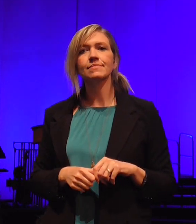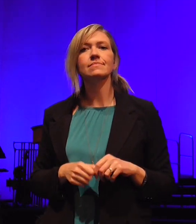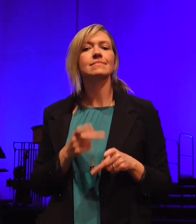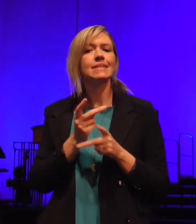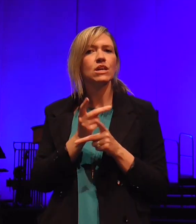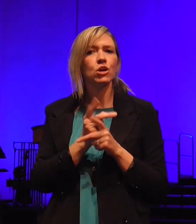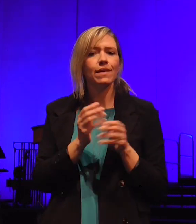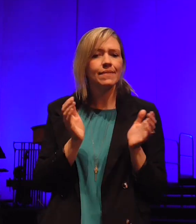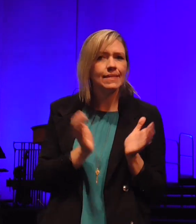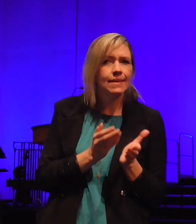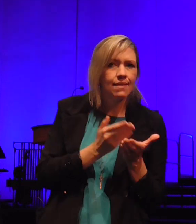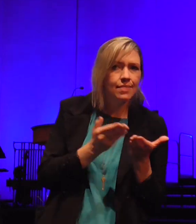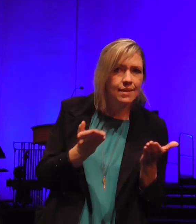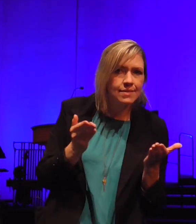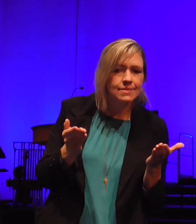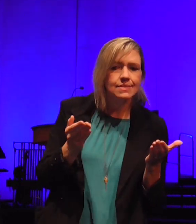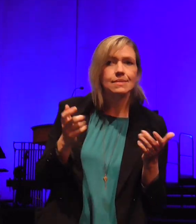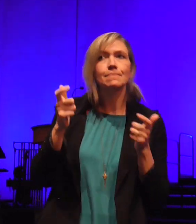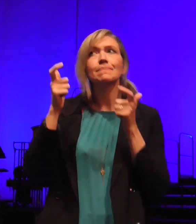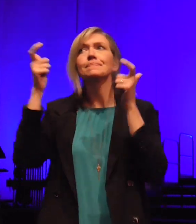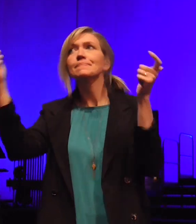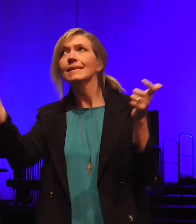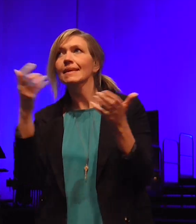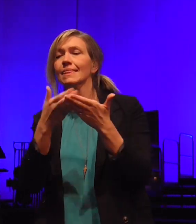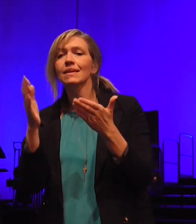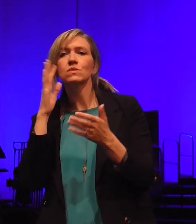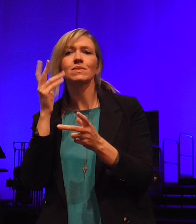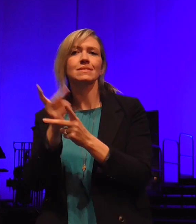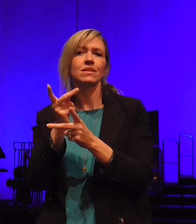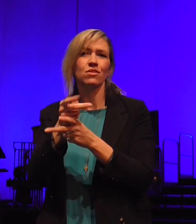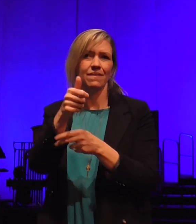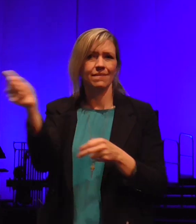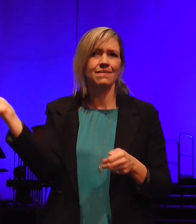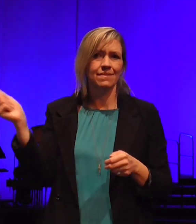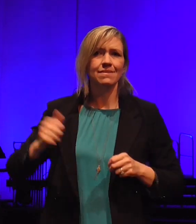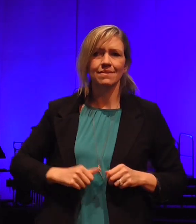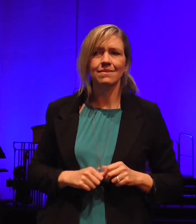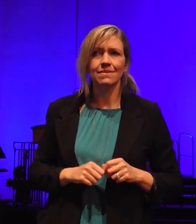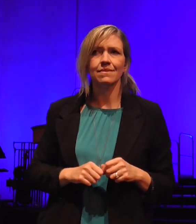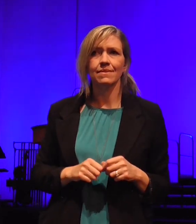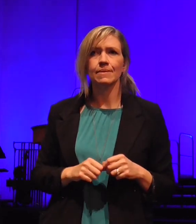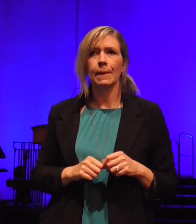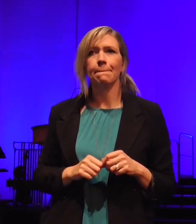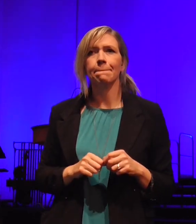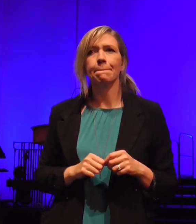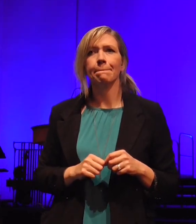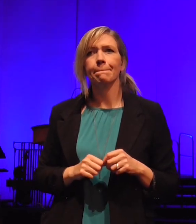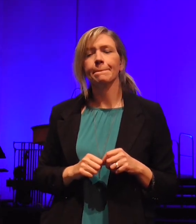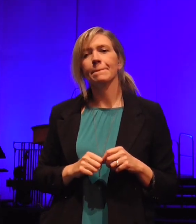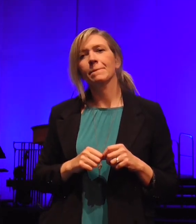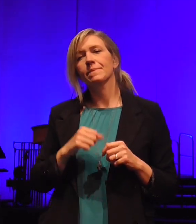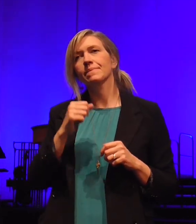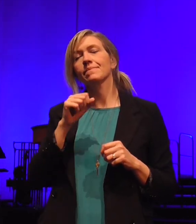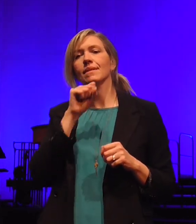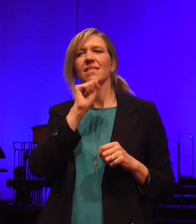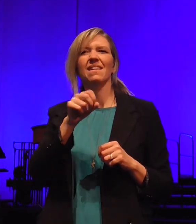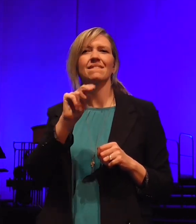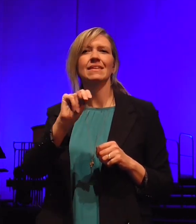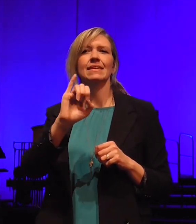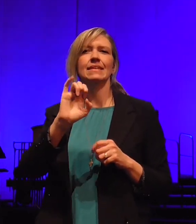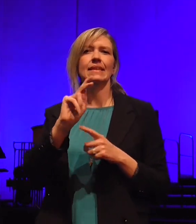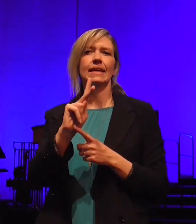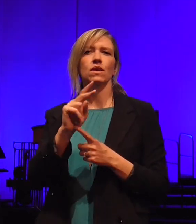Take care of the little things, and the big things take care of themselves. I love